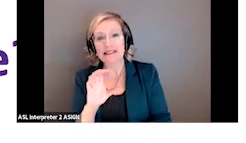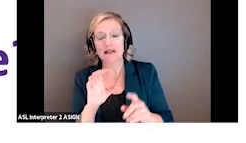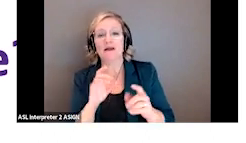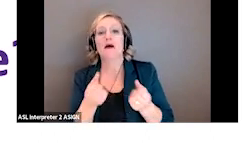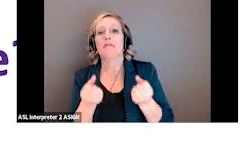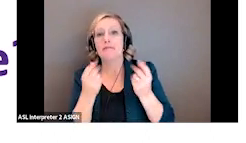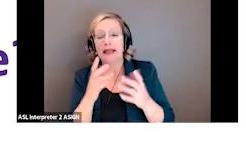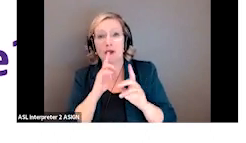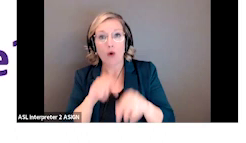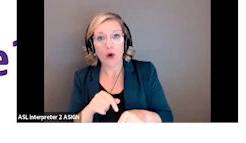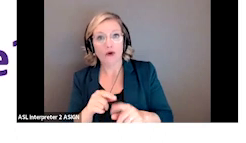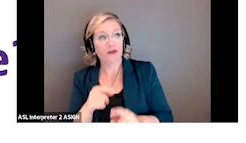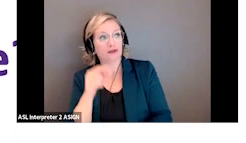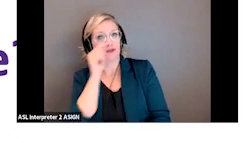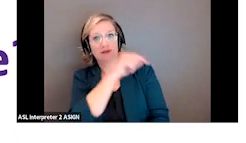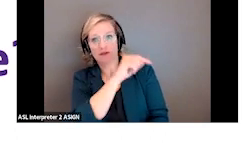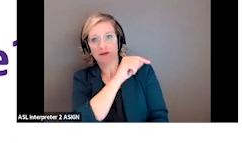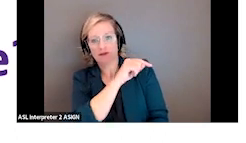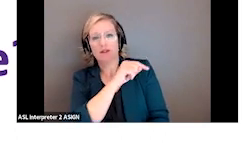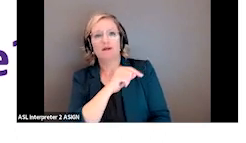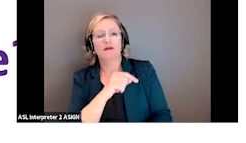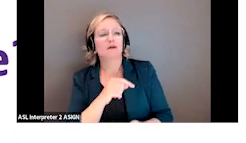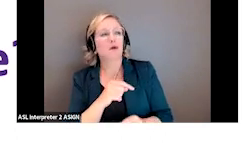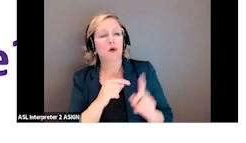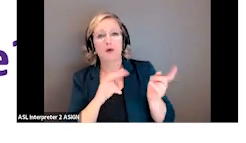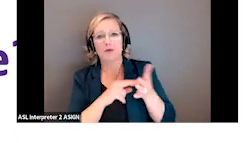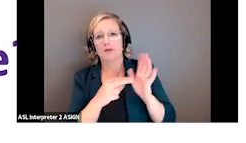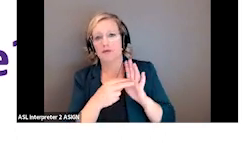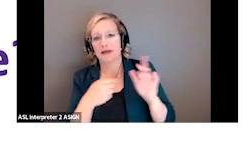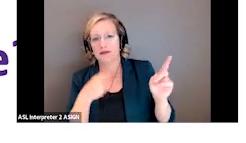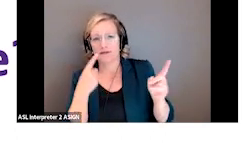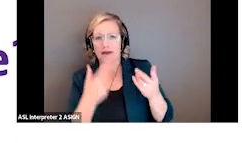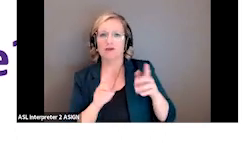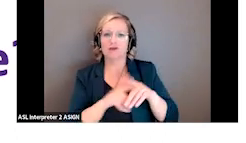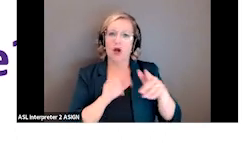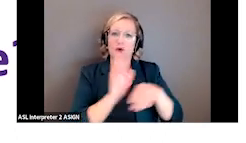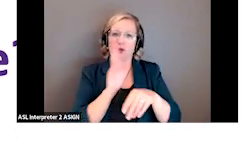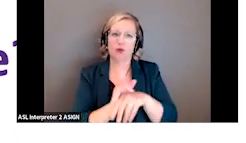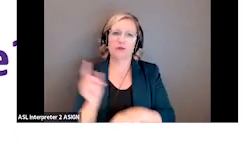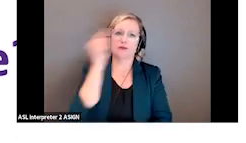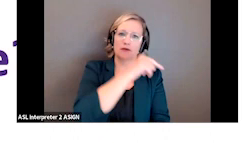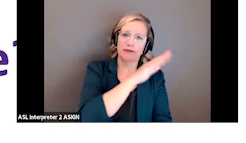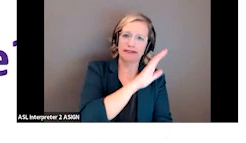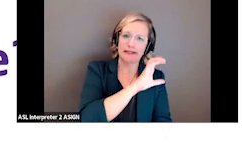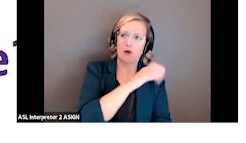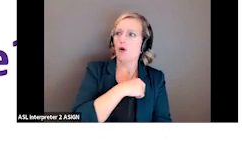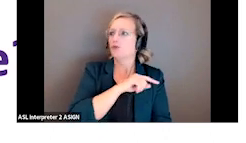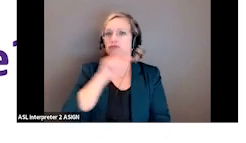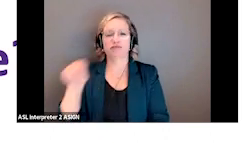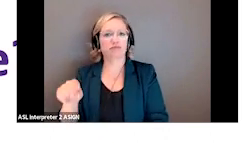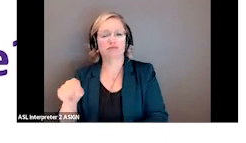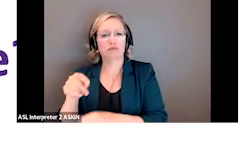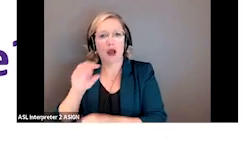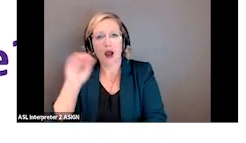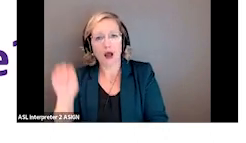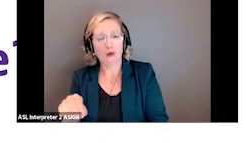next shipment out to BC or send it out to Ottawa. And we need to make sure we know some of those different